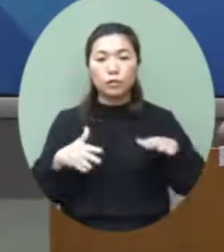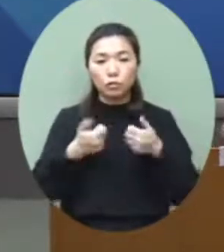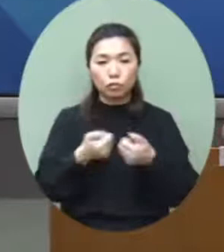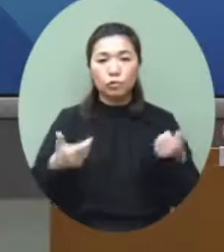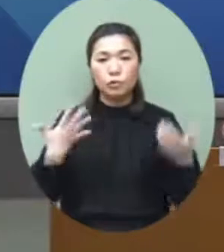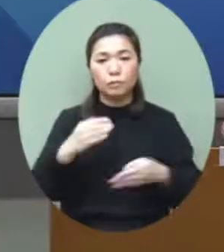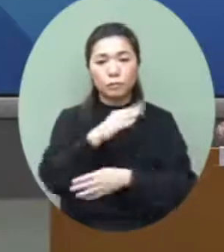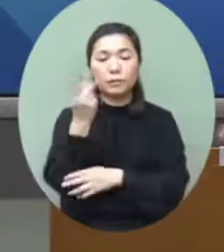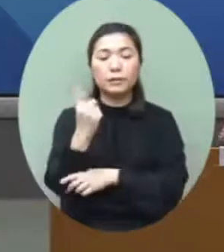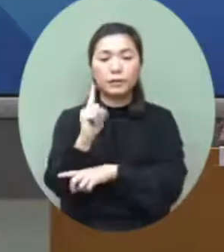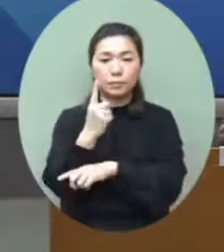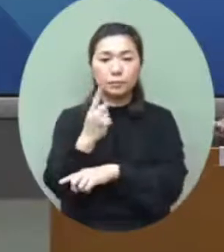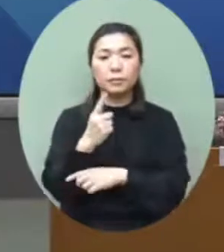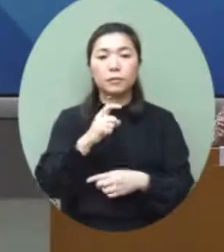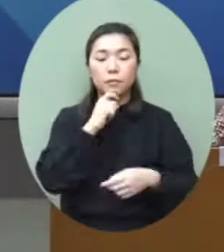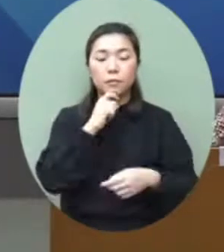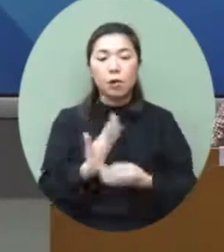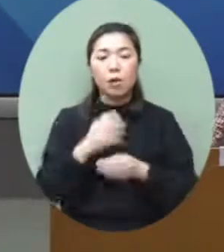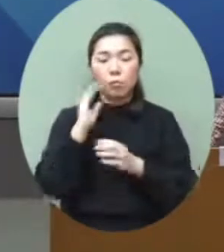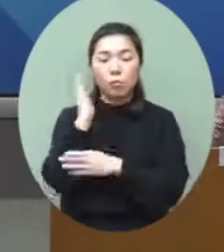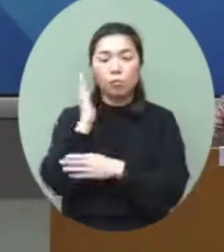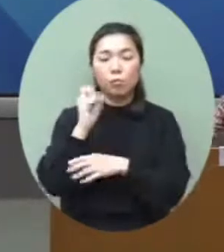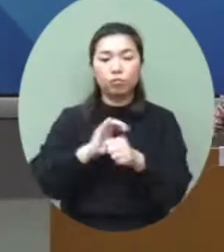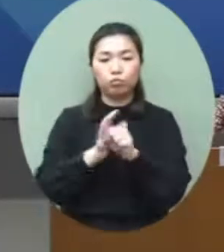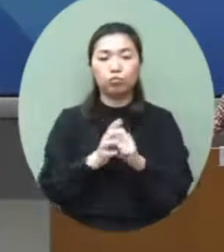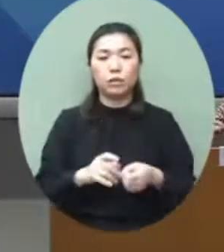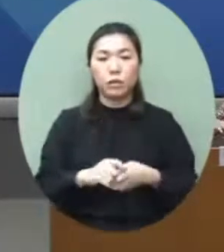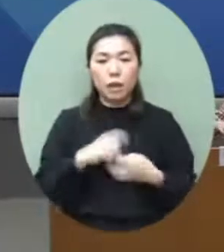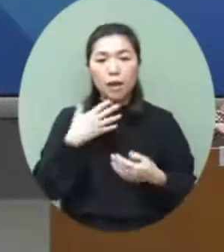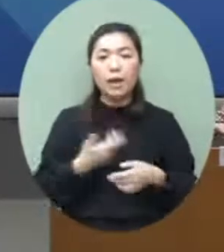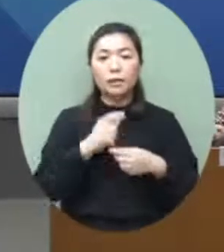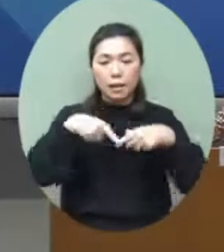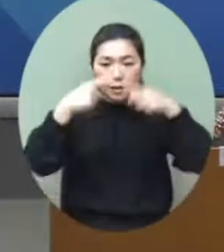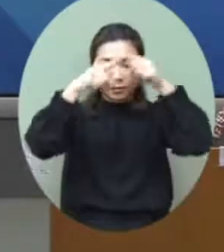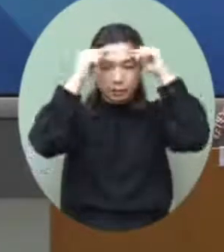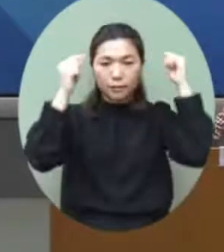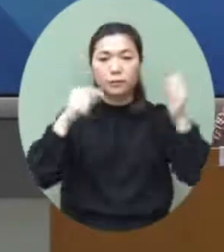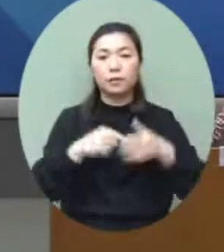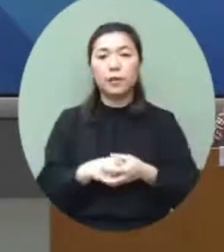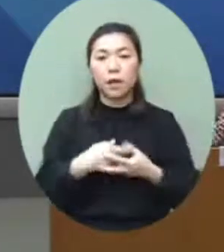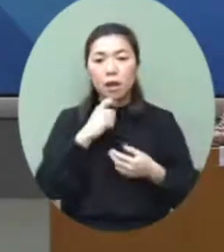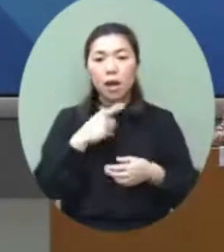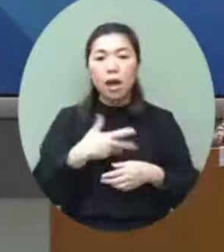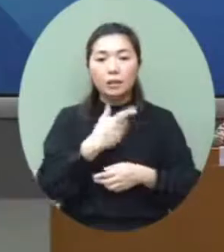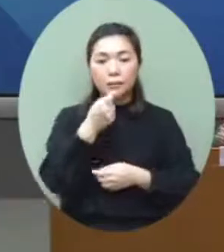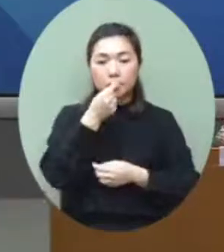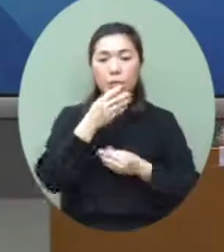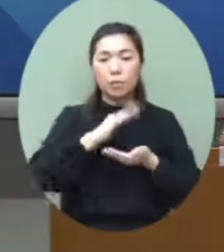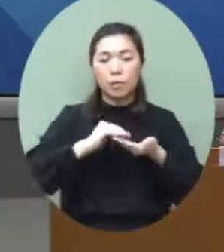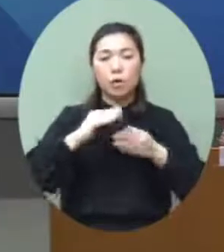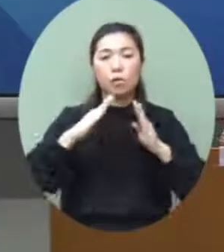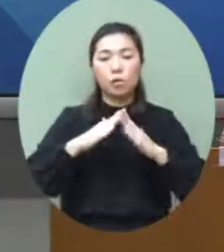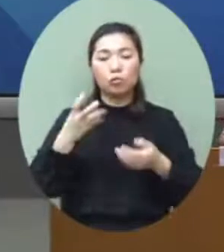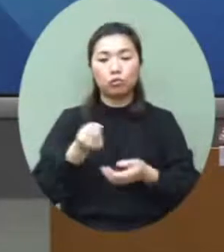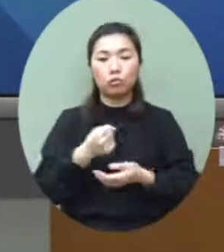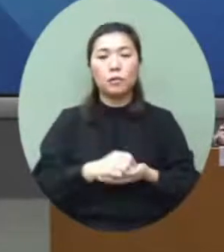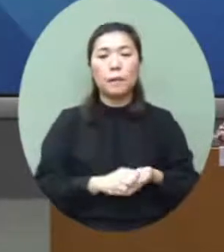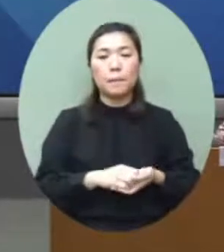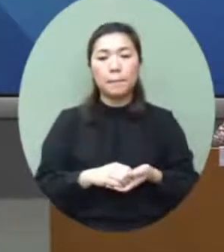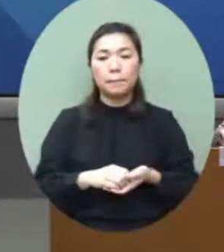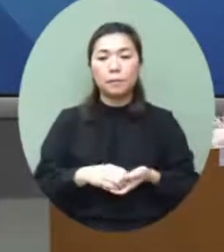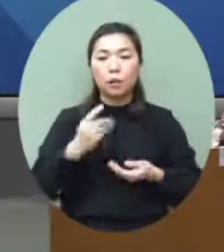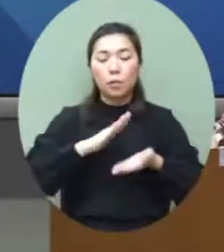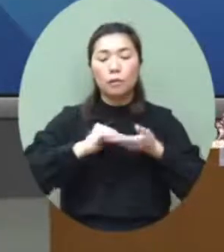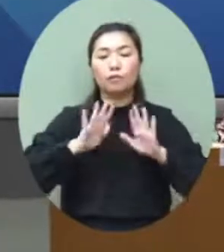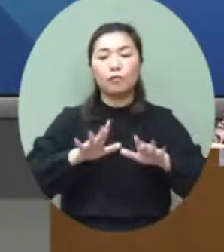Good morning, friends from the media. Welcome to the 11 a.m. press briefing. Present today, we have the Chief Executive as